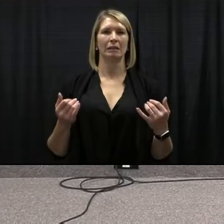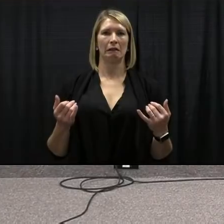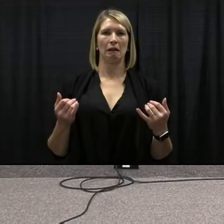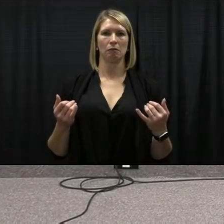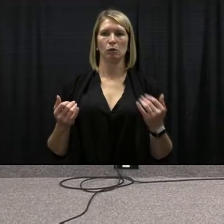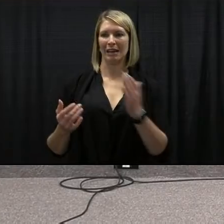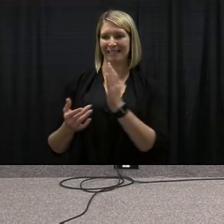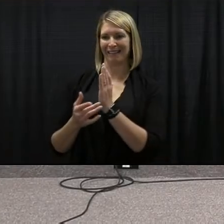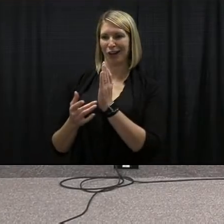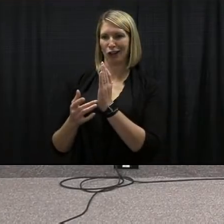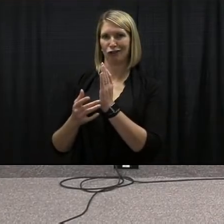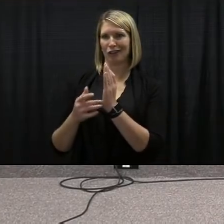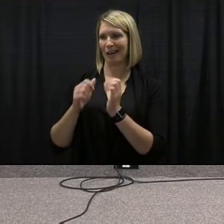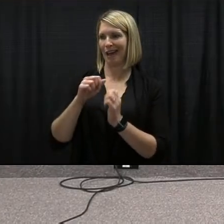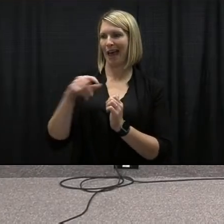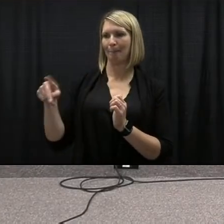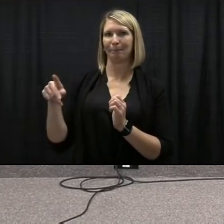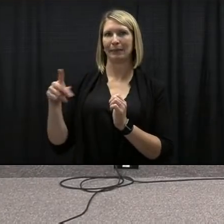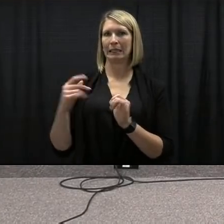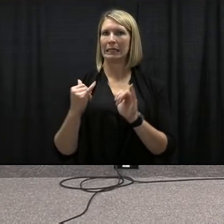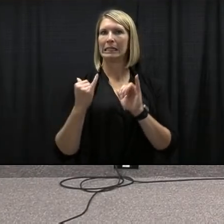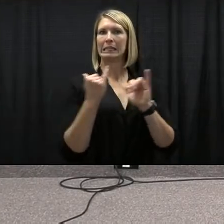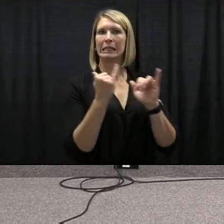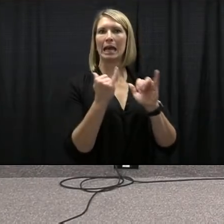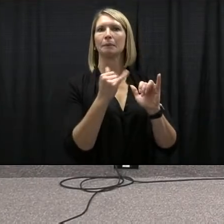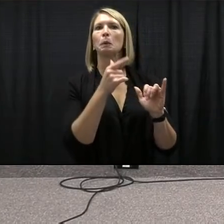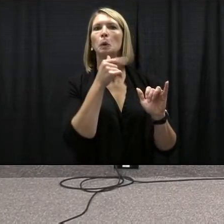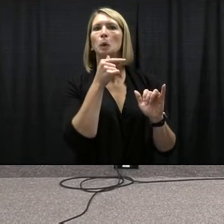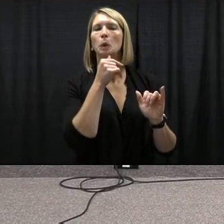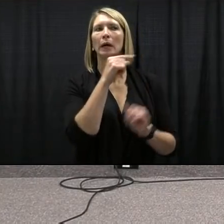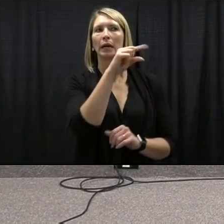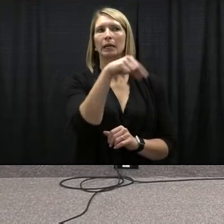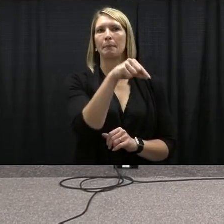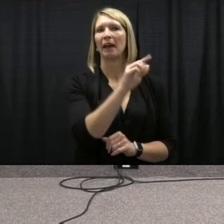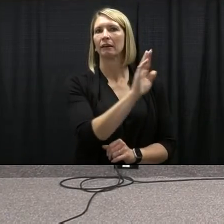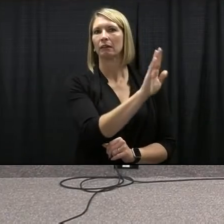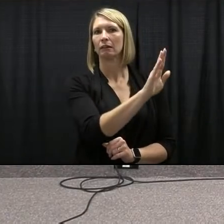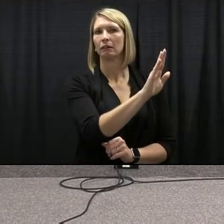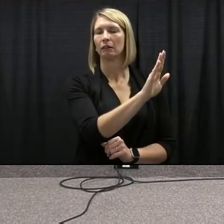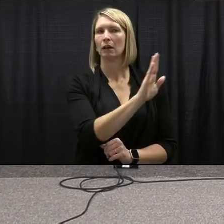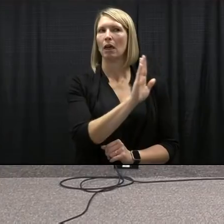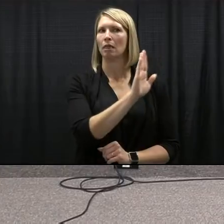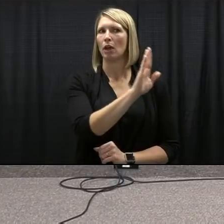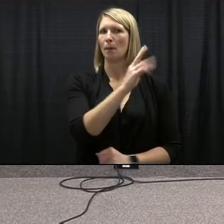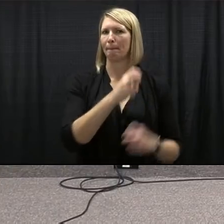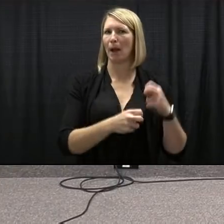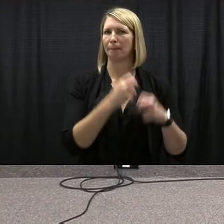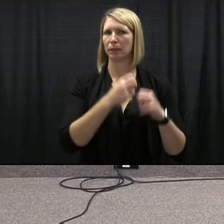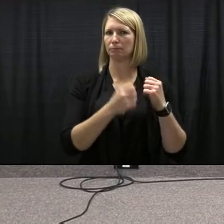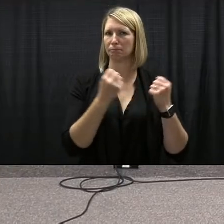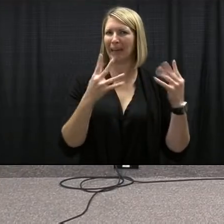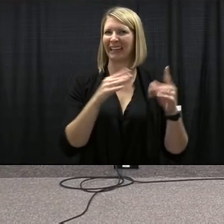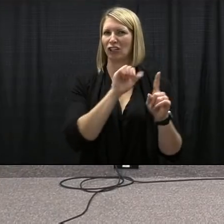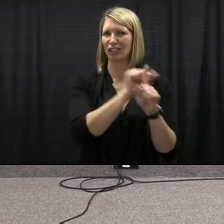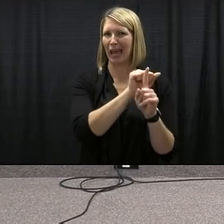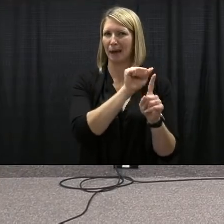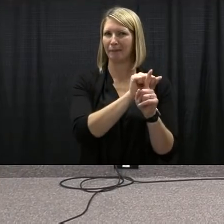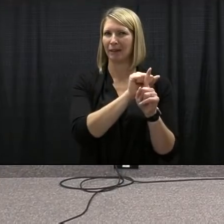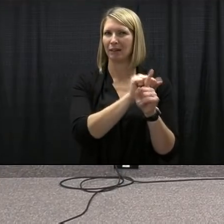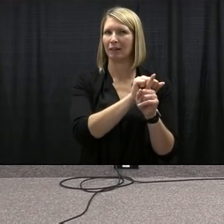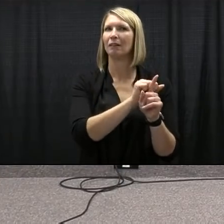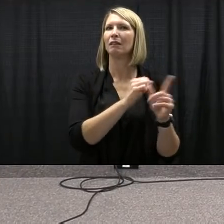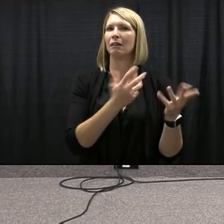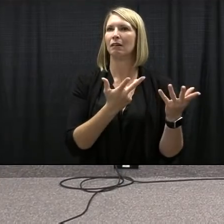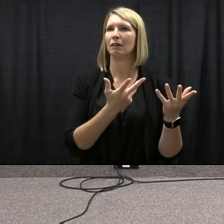that Quebec has been using. There have been a number of problems with their system. Hackers were able to get the QR codes for a number of ministers, for